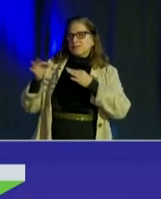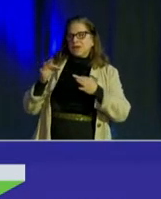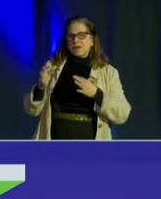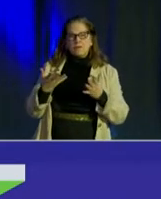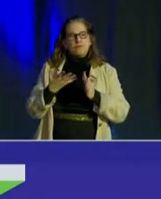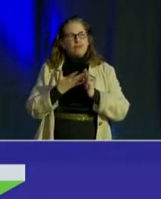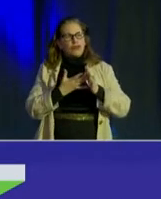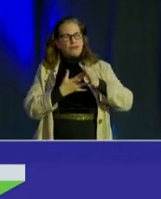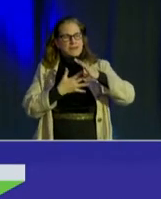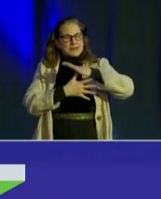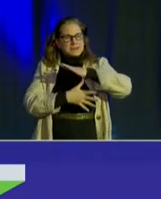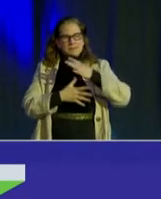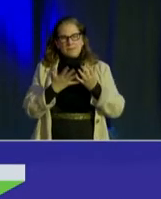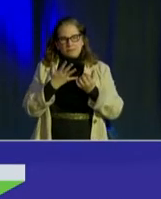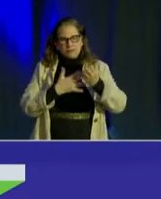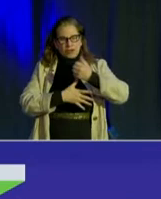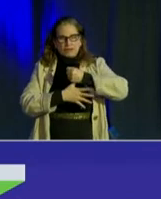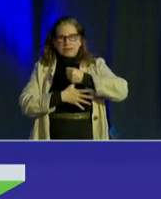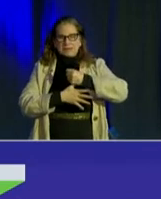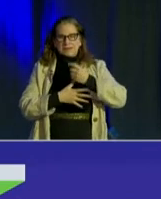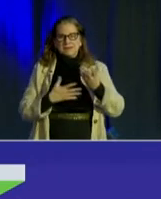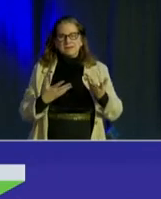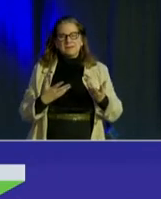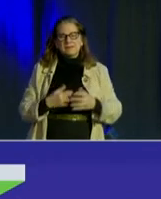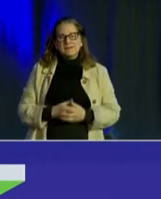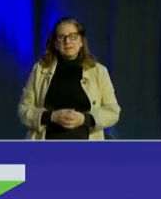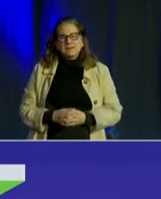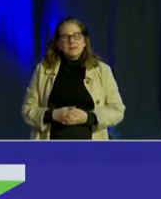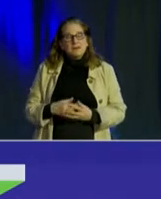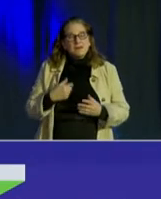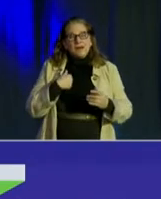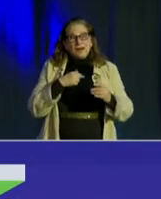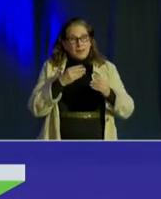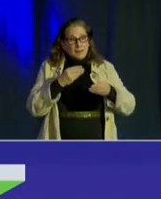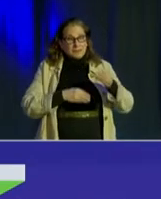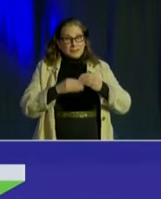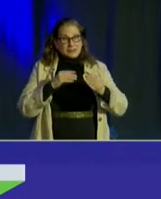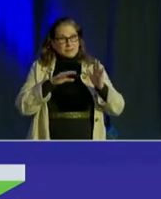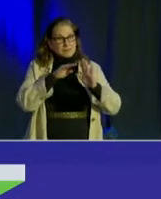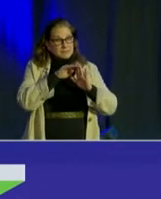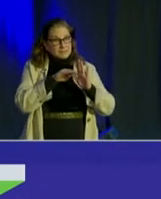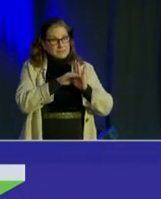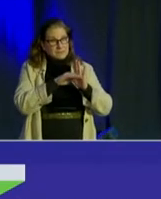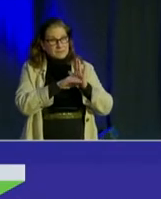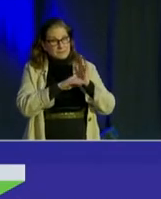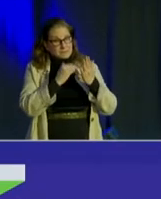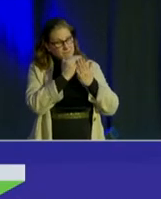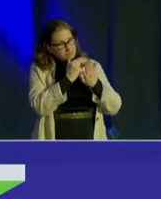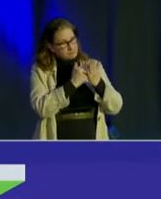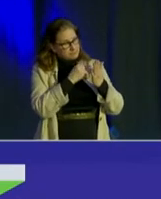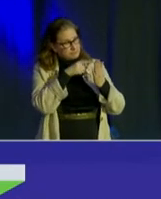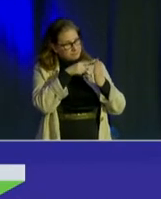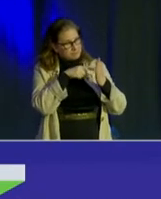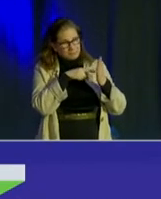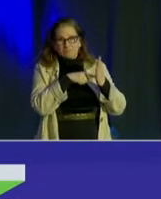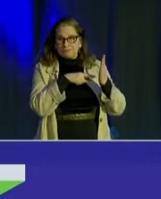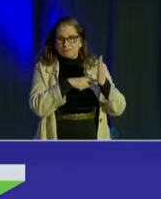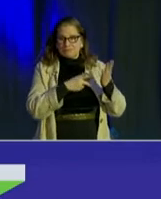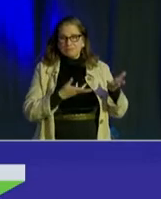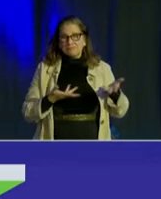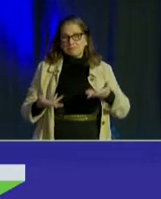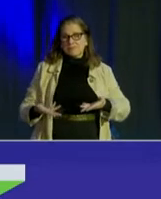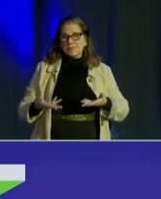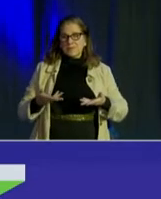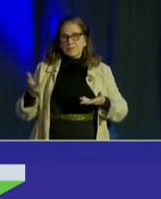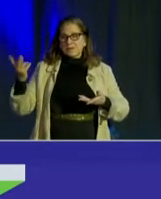because we not only work to develop the budget, but we also look at how well agencies are performing those programs and services that you care about.